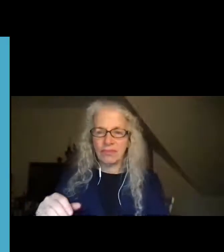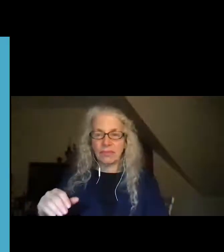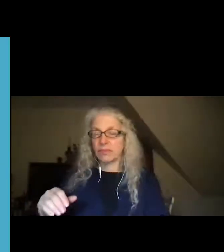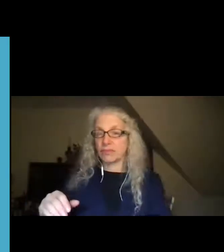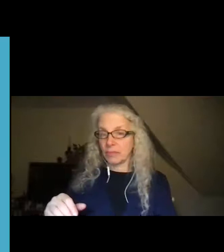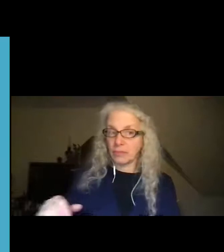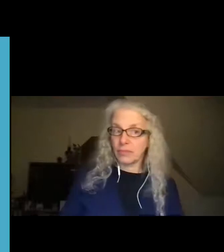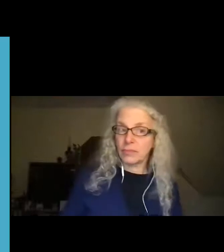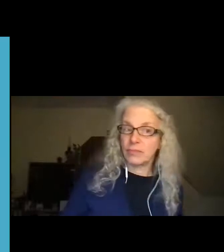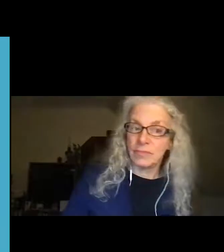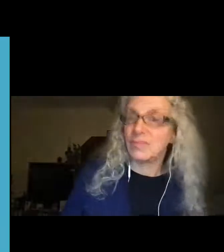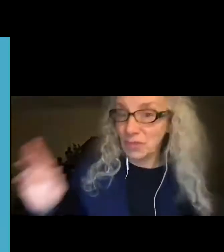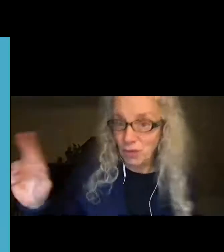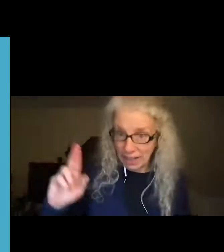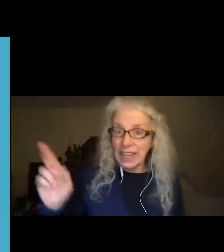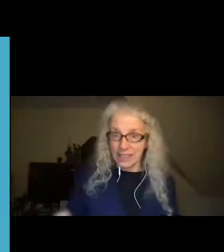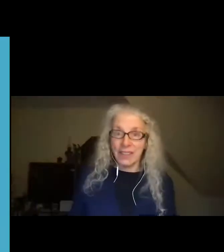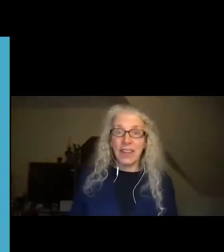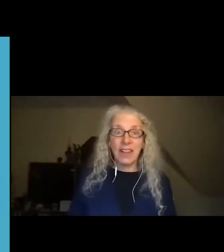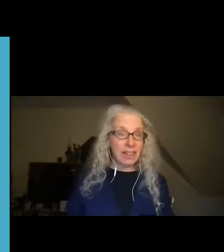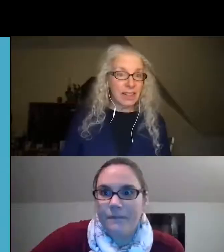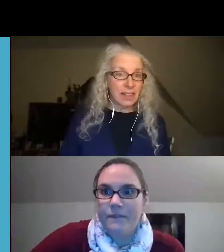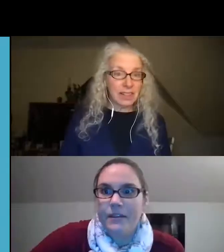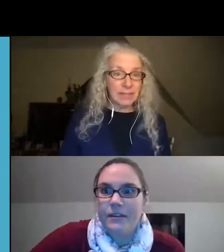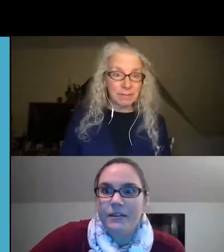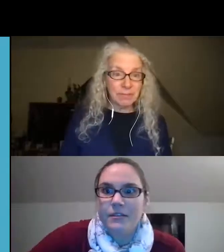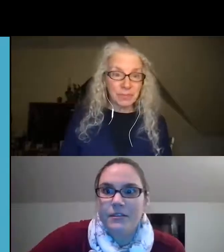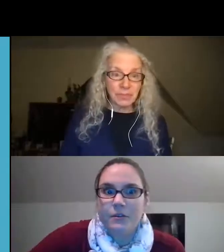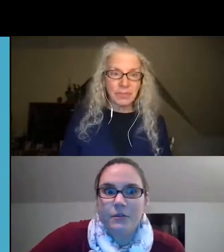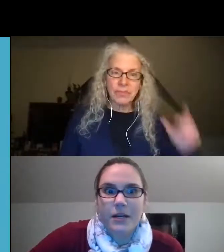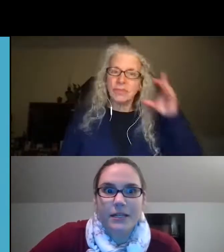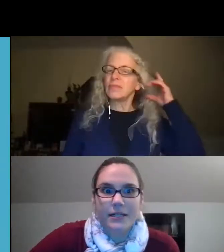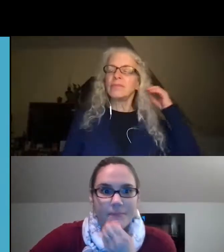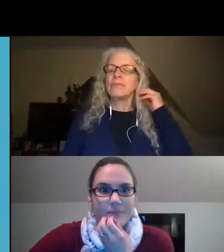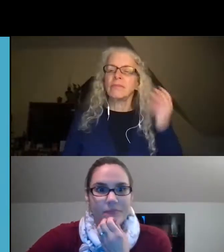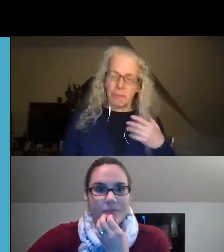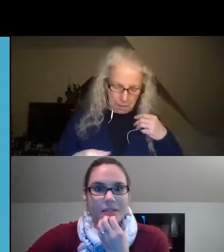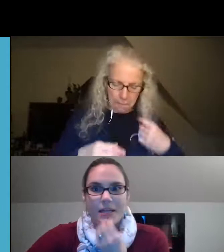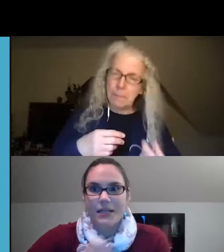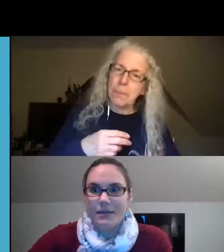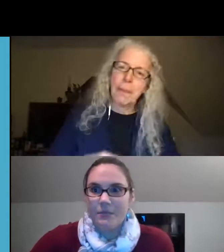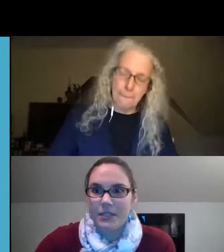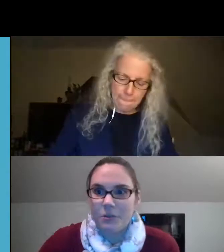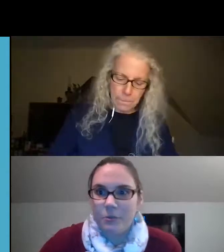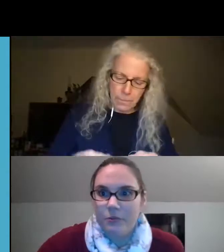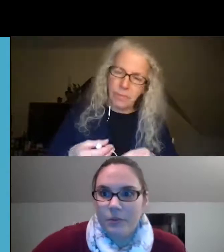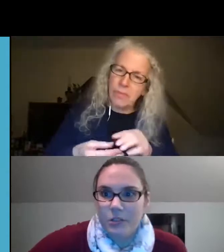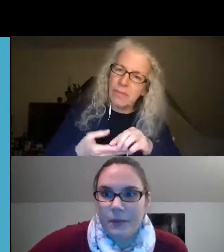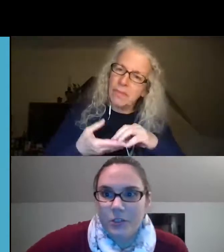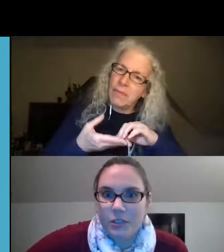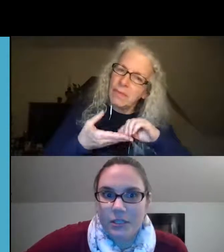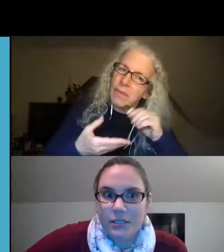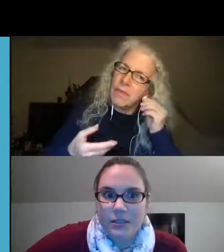So are we ready? Yes. Okay. So I am the interpreter